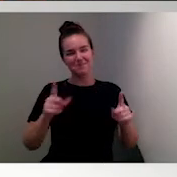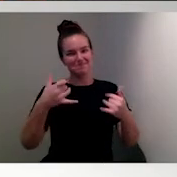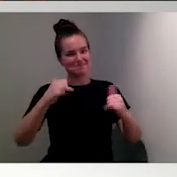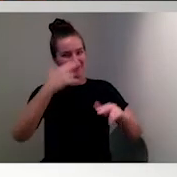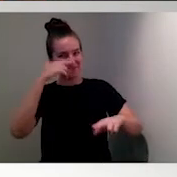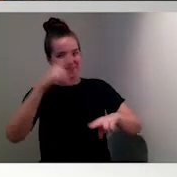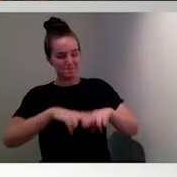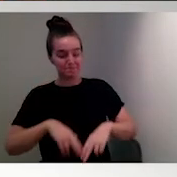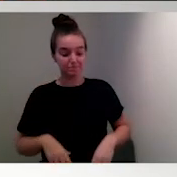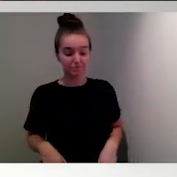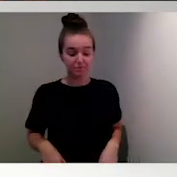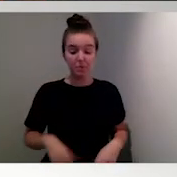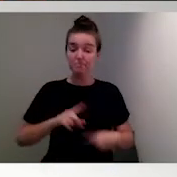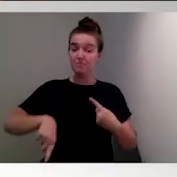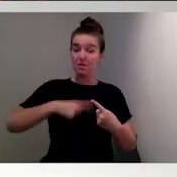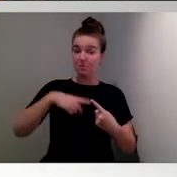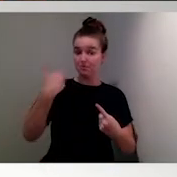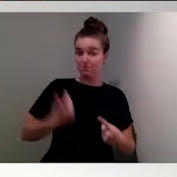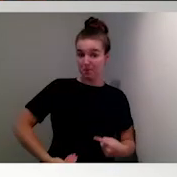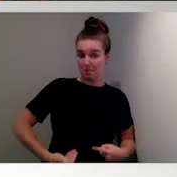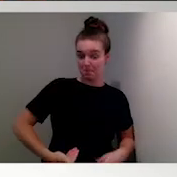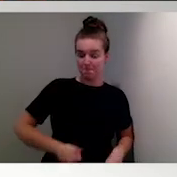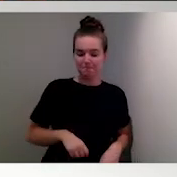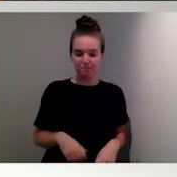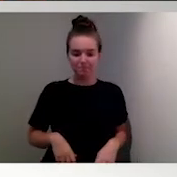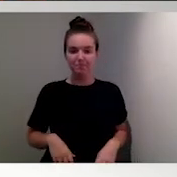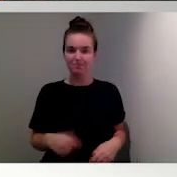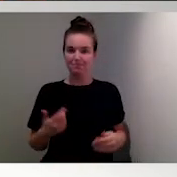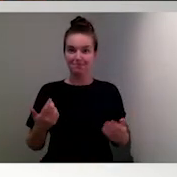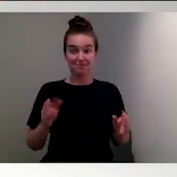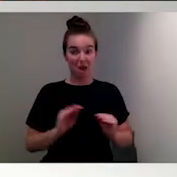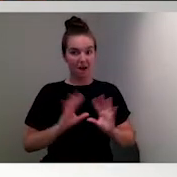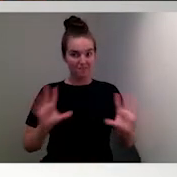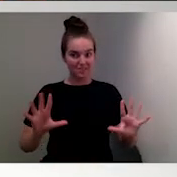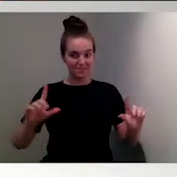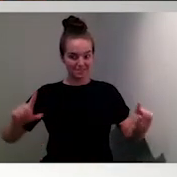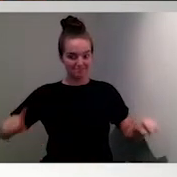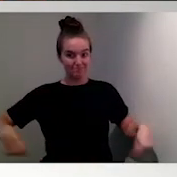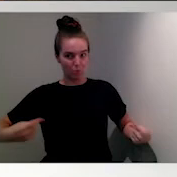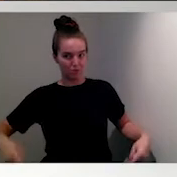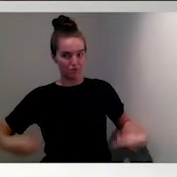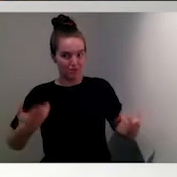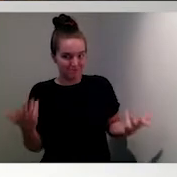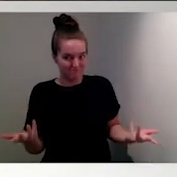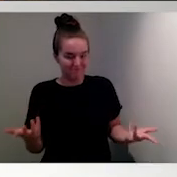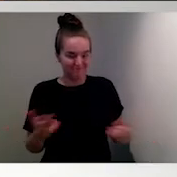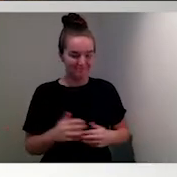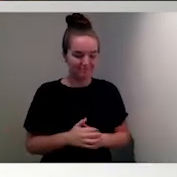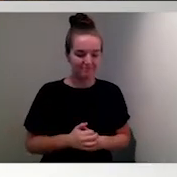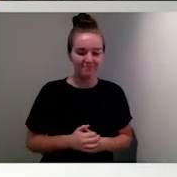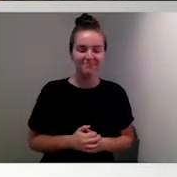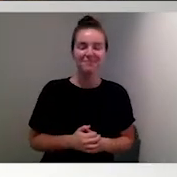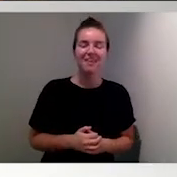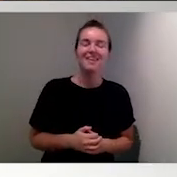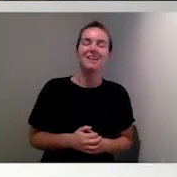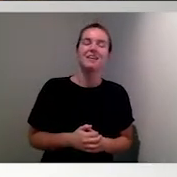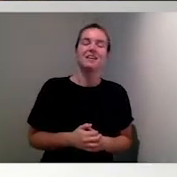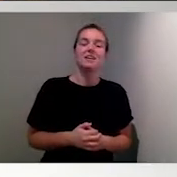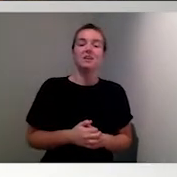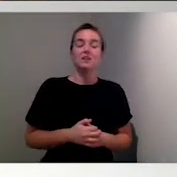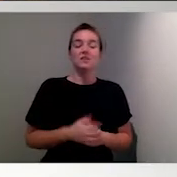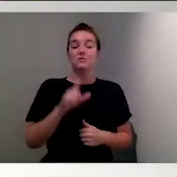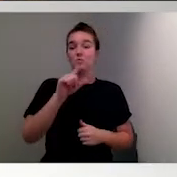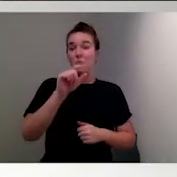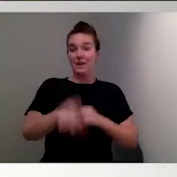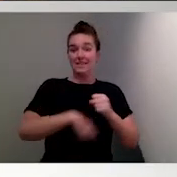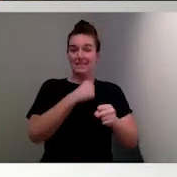lot of fun. So about me, you know, I'm in a chair, that's obvious. I have, for the last